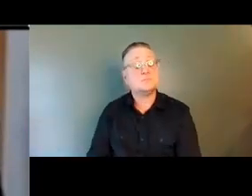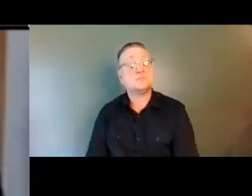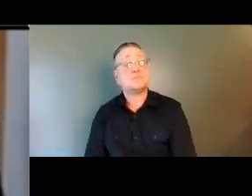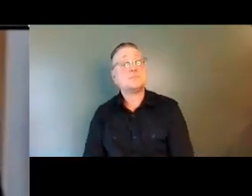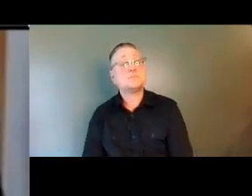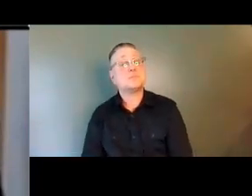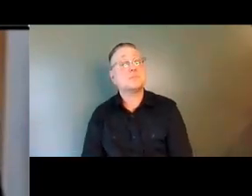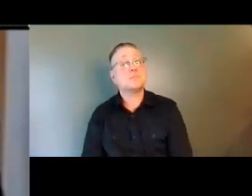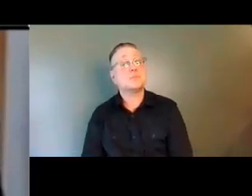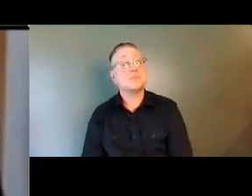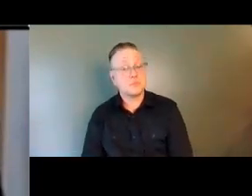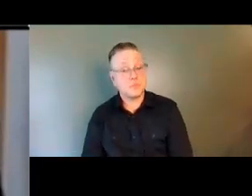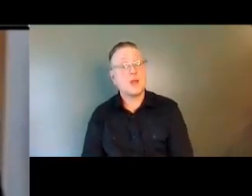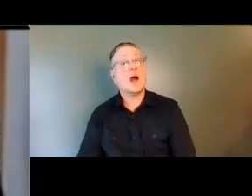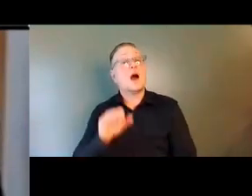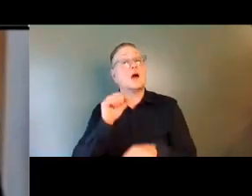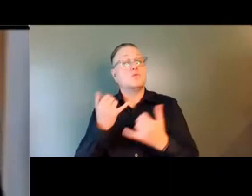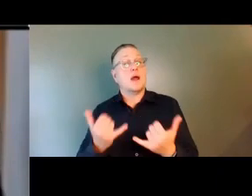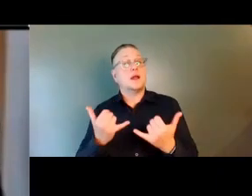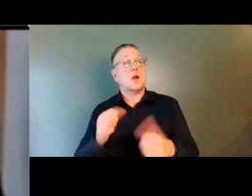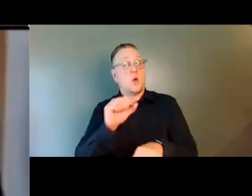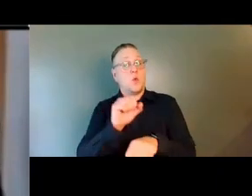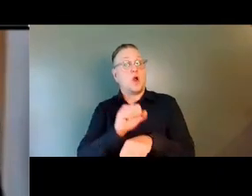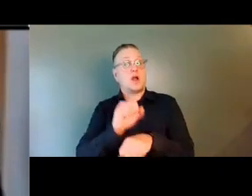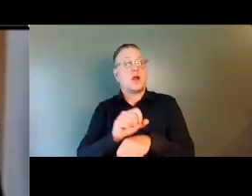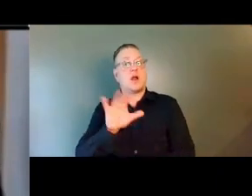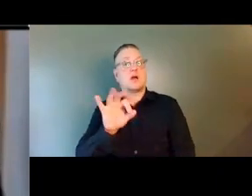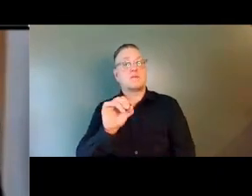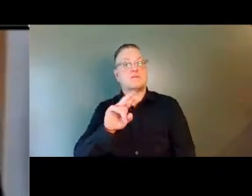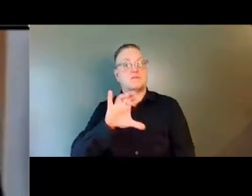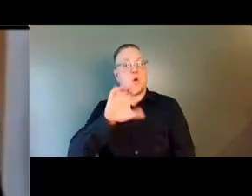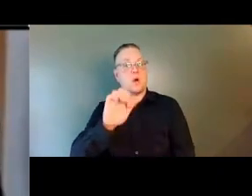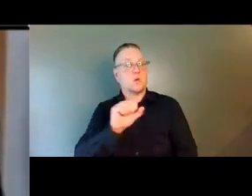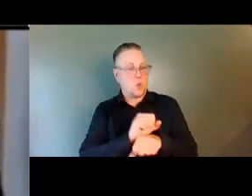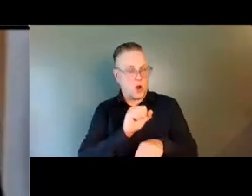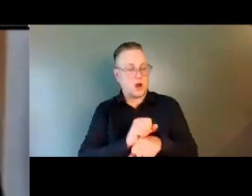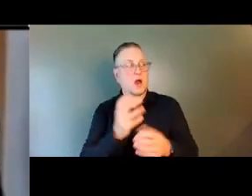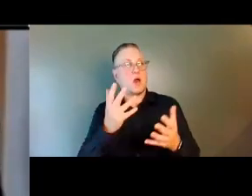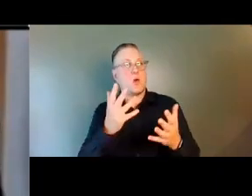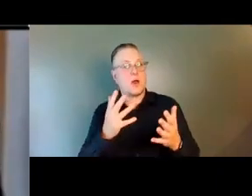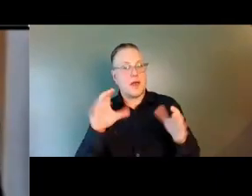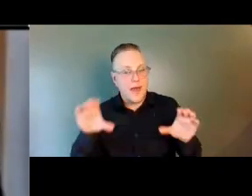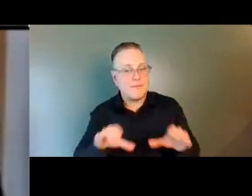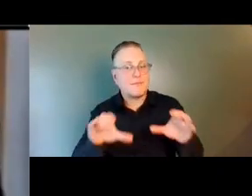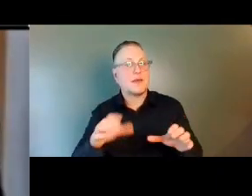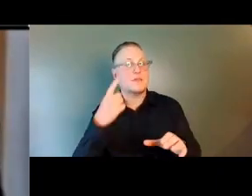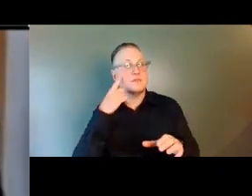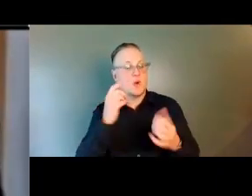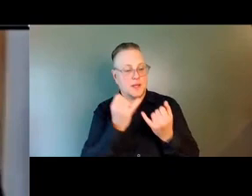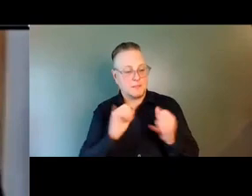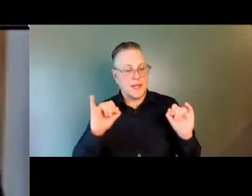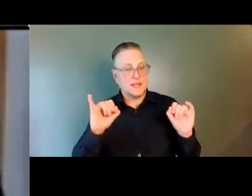my job on the workforce shortage issue for supporting people to live in their homes as long as